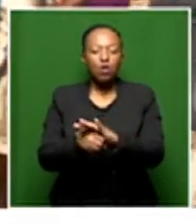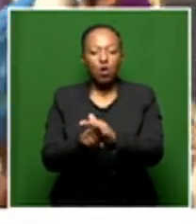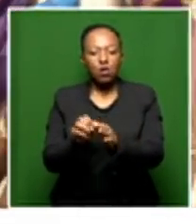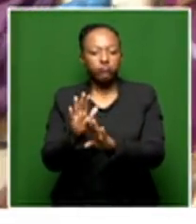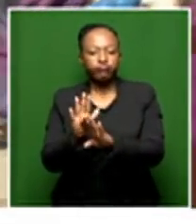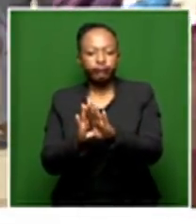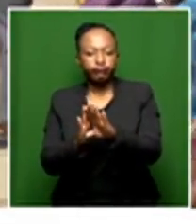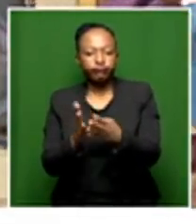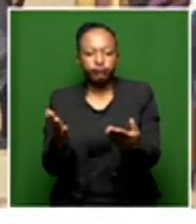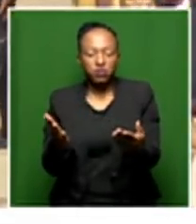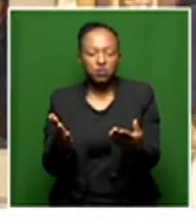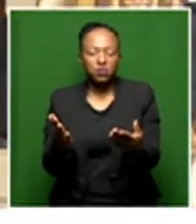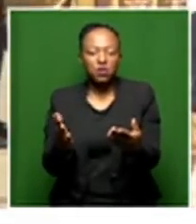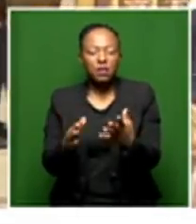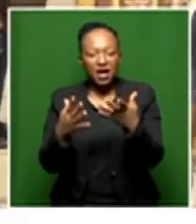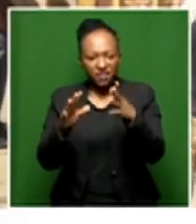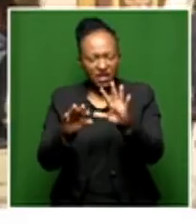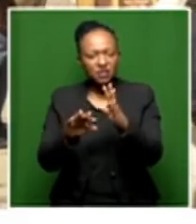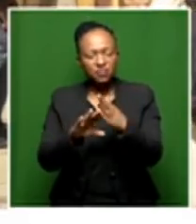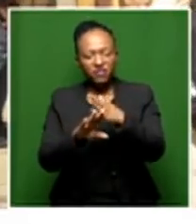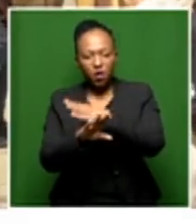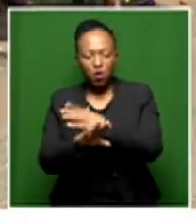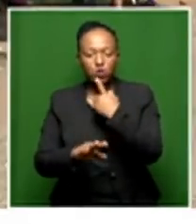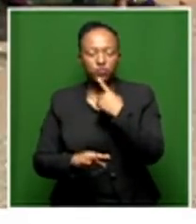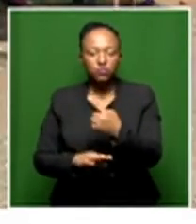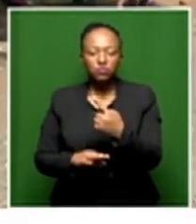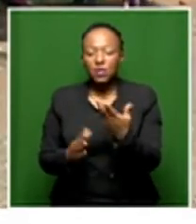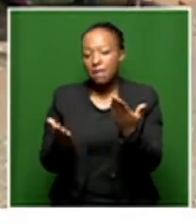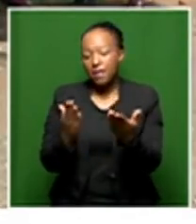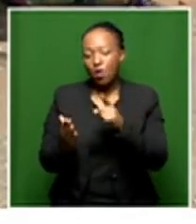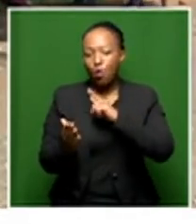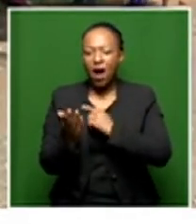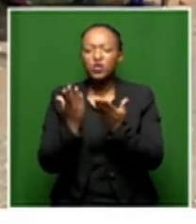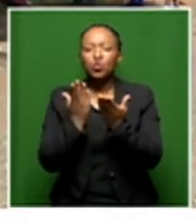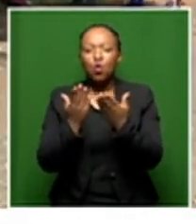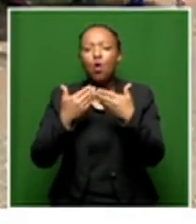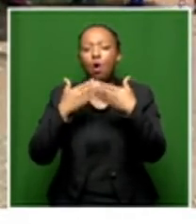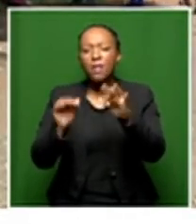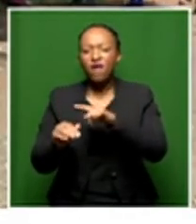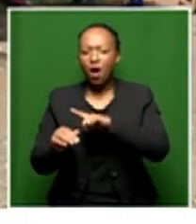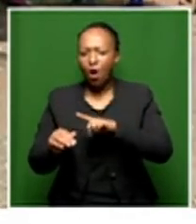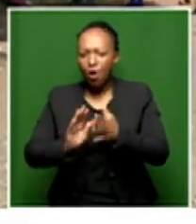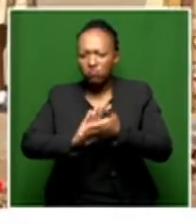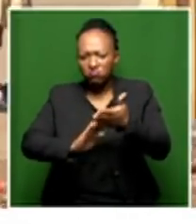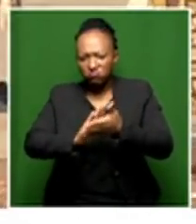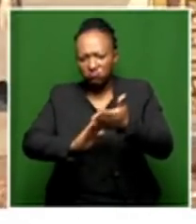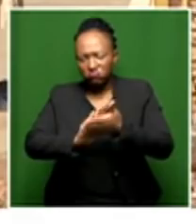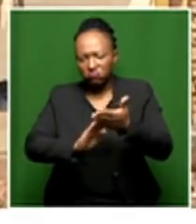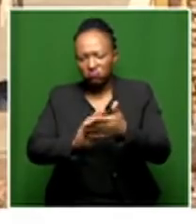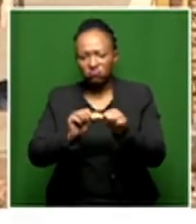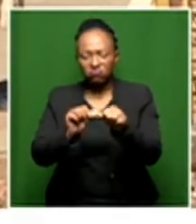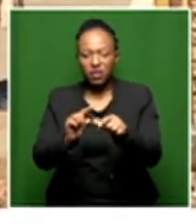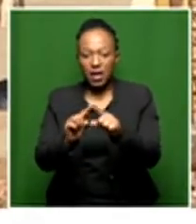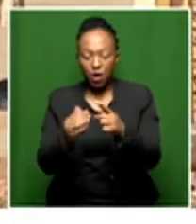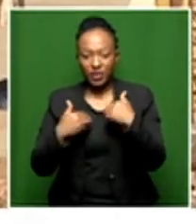And I've qualified that earlier on, saying that maybe now that schools have been open for longer, and we're starting